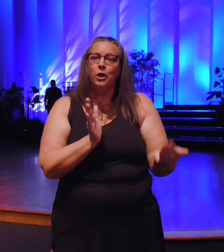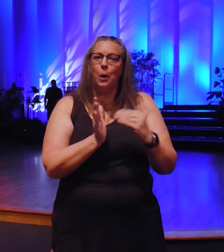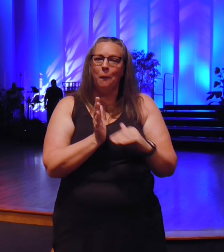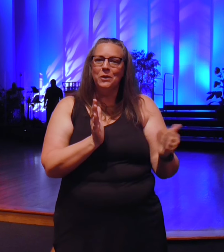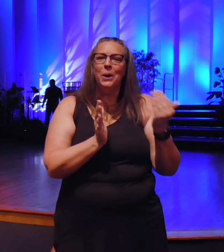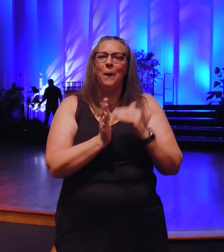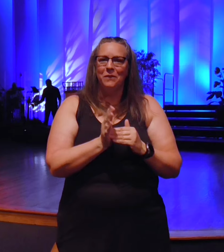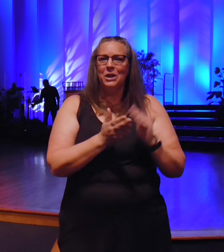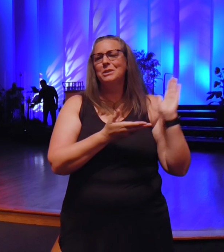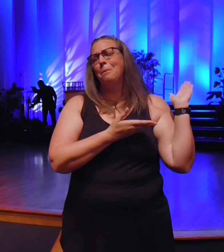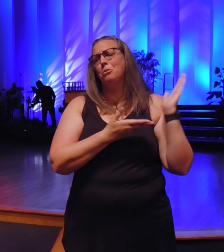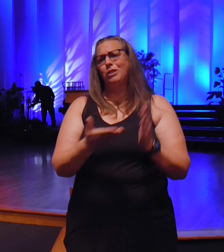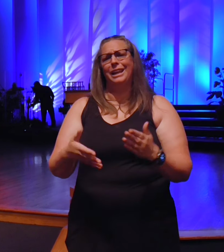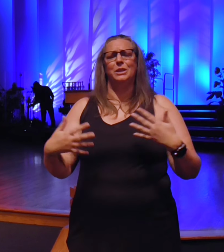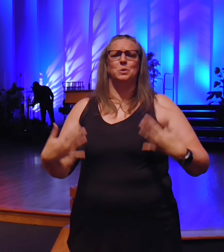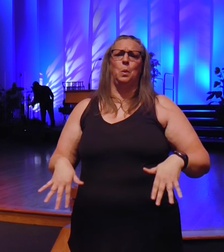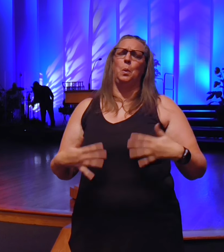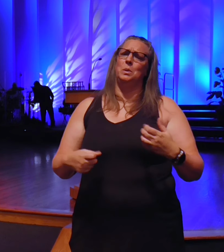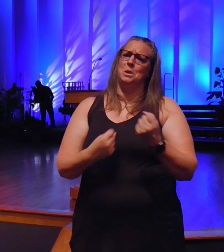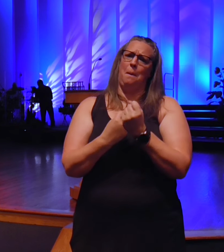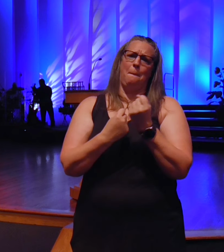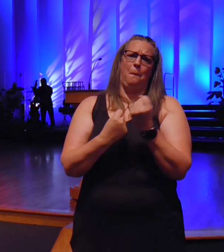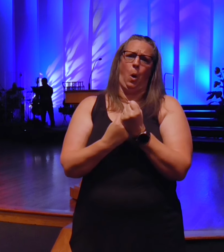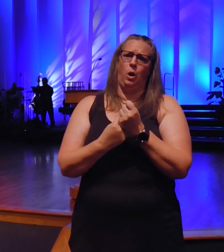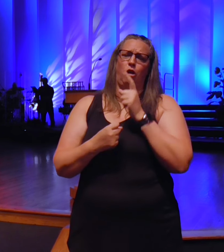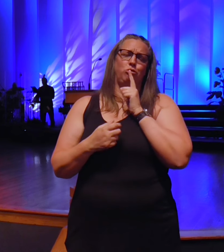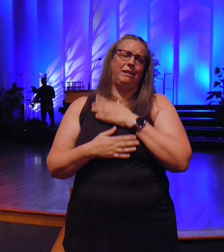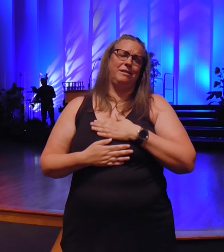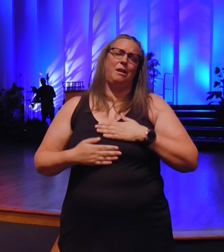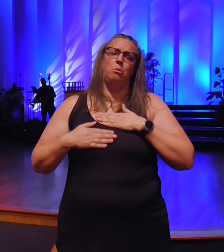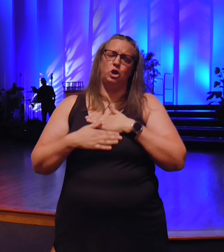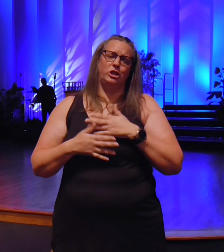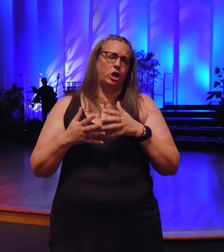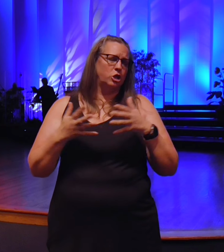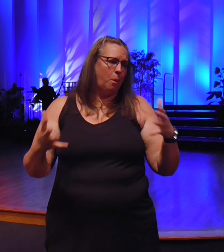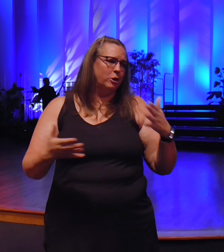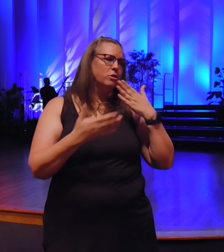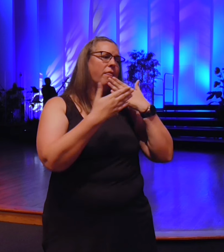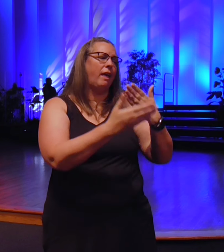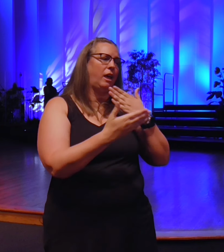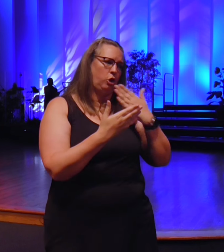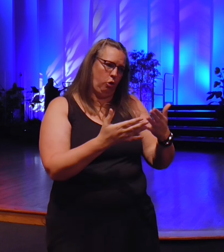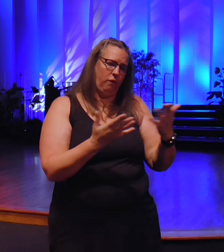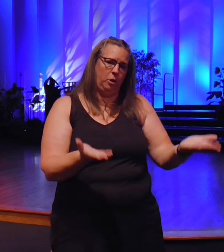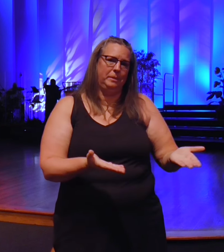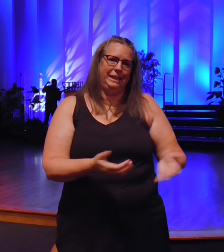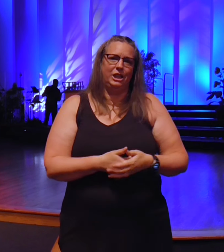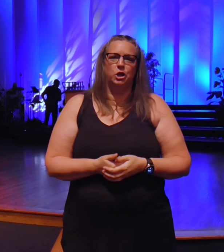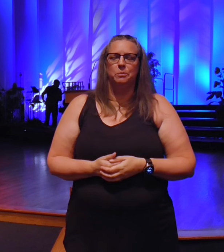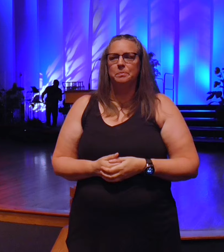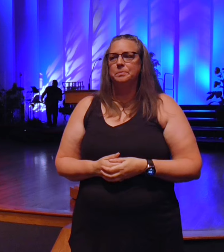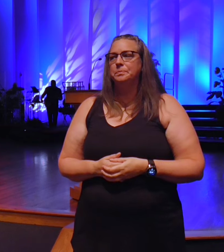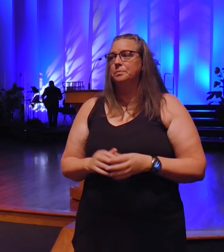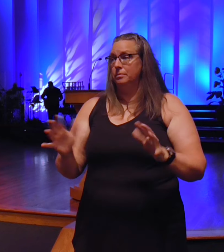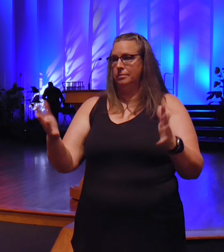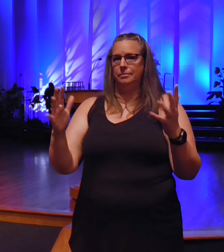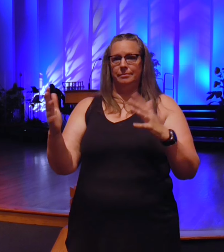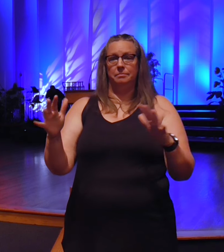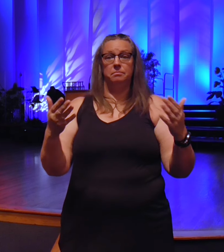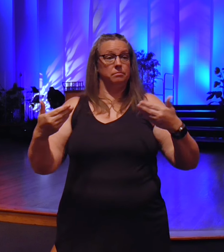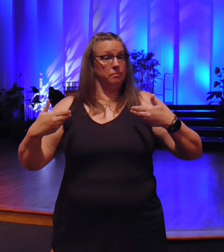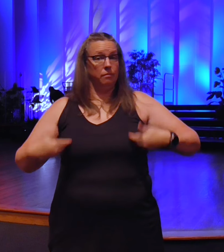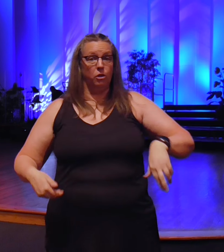to bring us such great support. I just appreciate so much, Kelly. Thank you again for being here. Yeah. My name